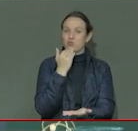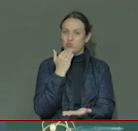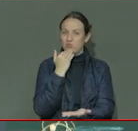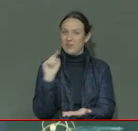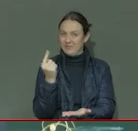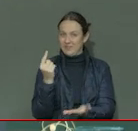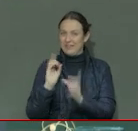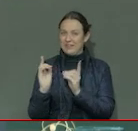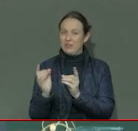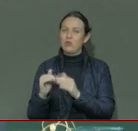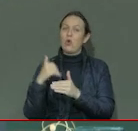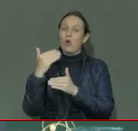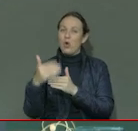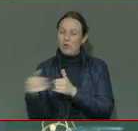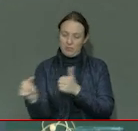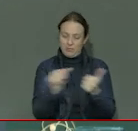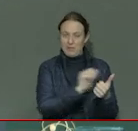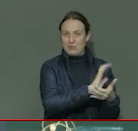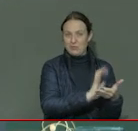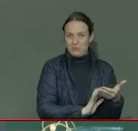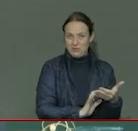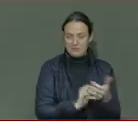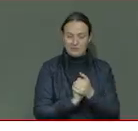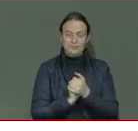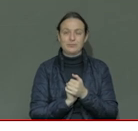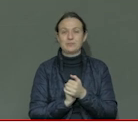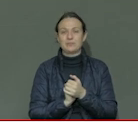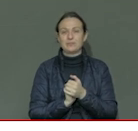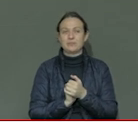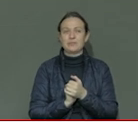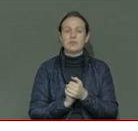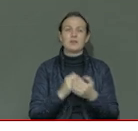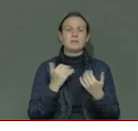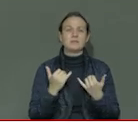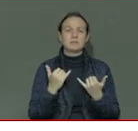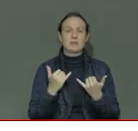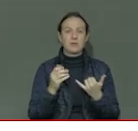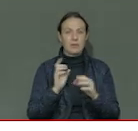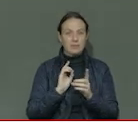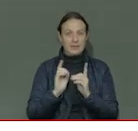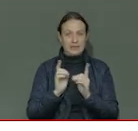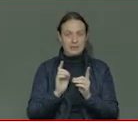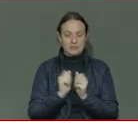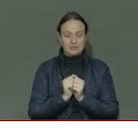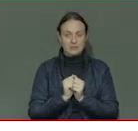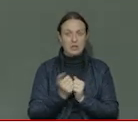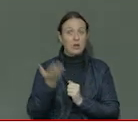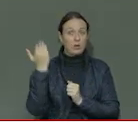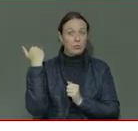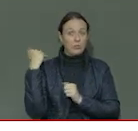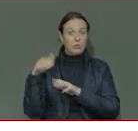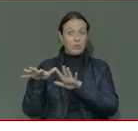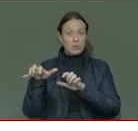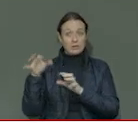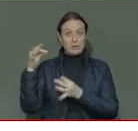plot. But before that, I want to talk about, and in one of the past papers,